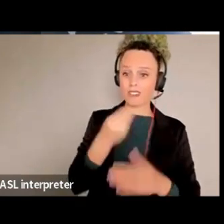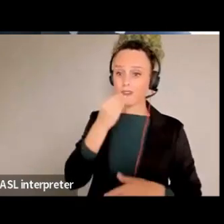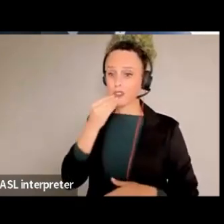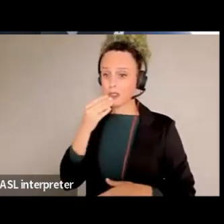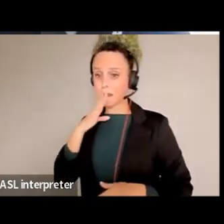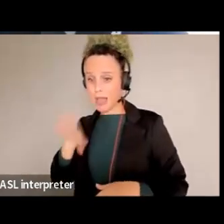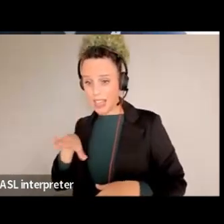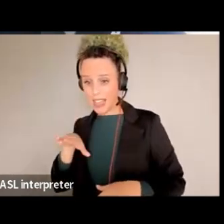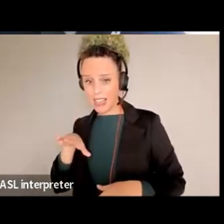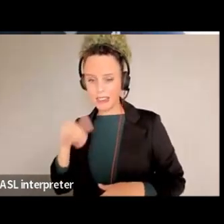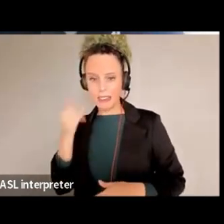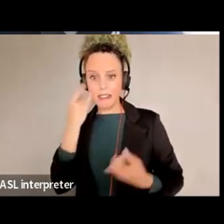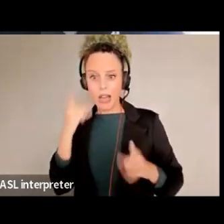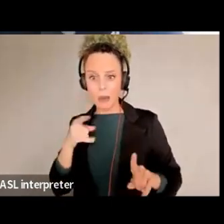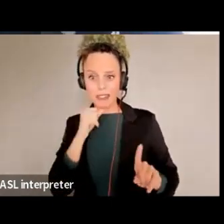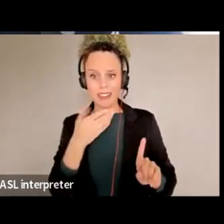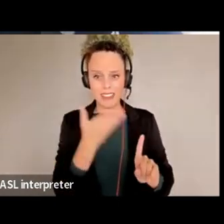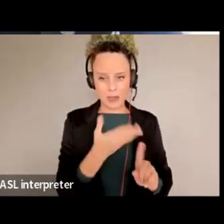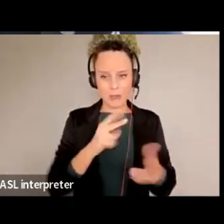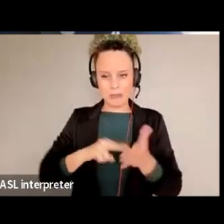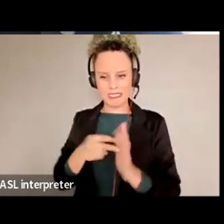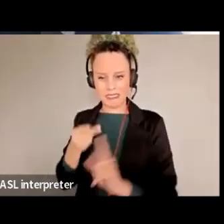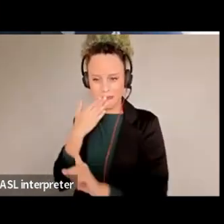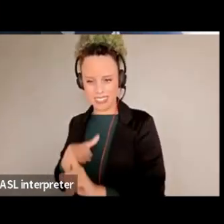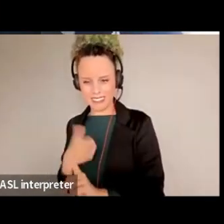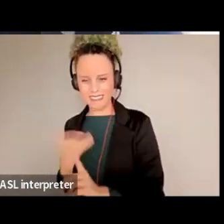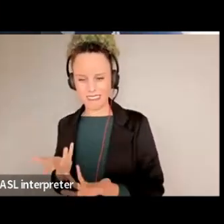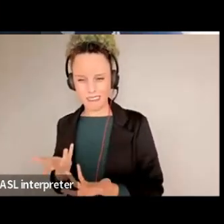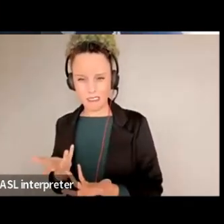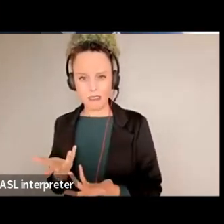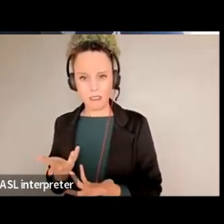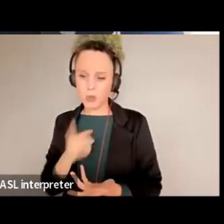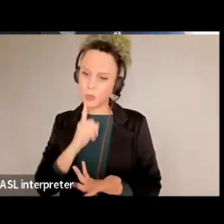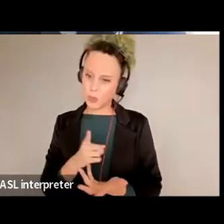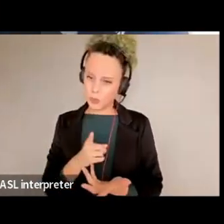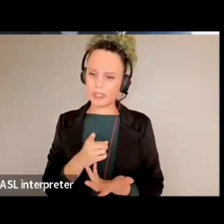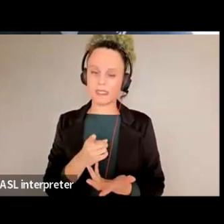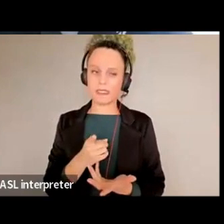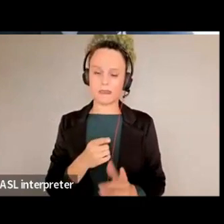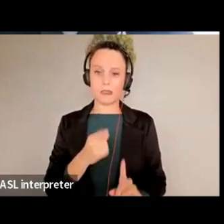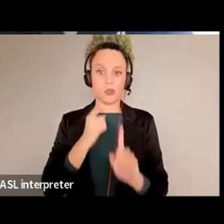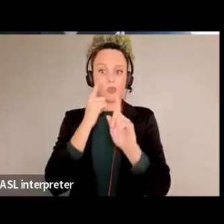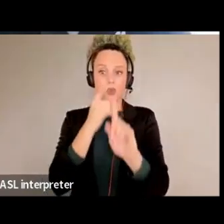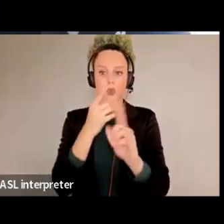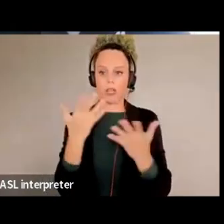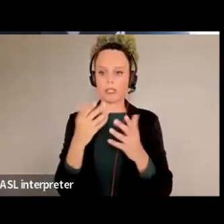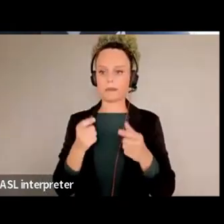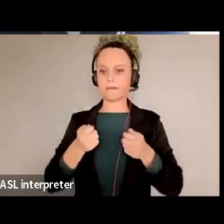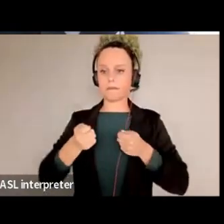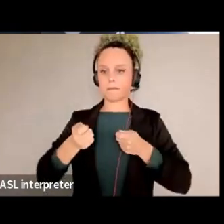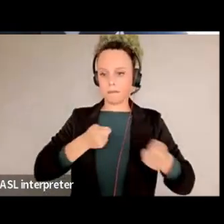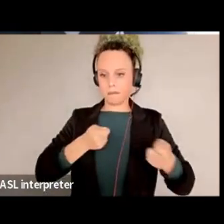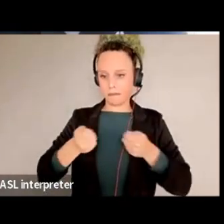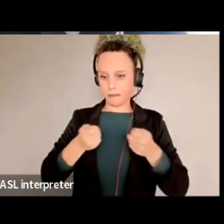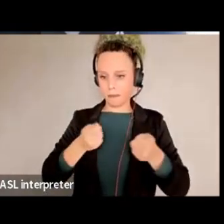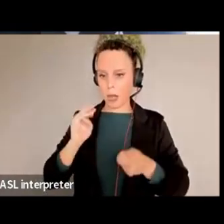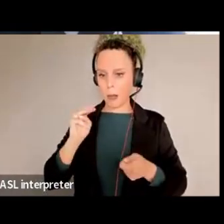food is good or it's bad, right? And so if it's not on here, the default is that those things are